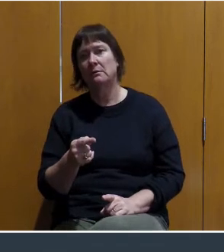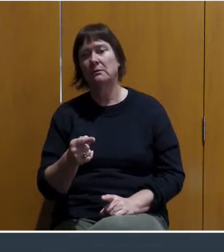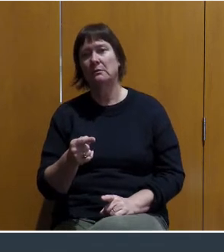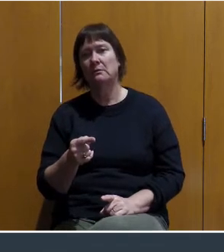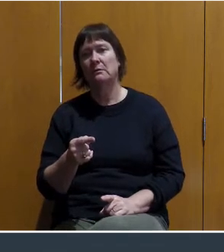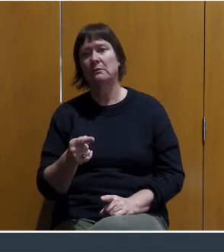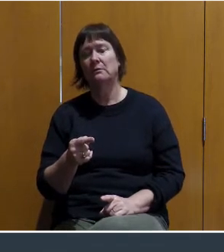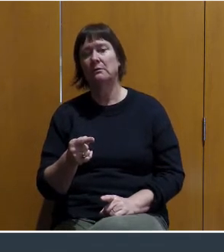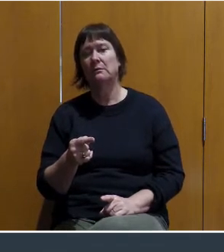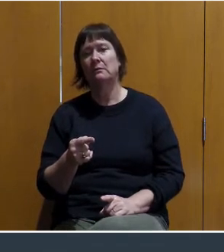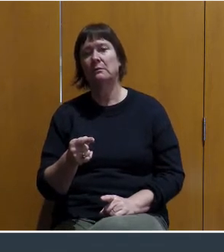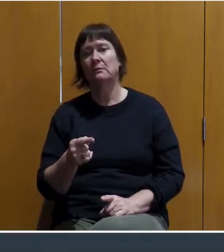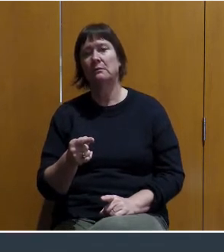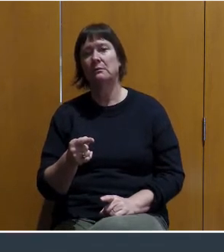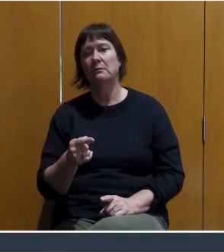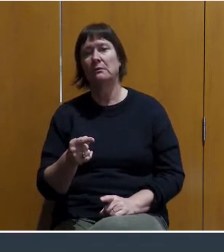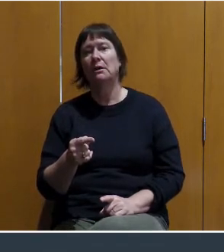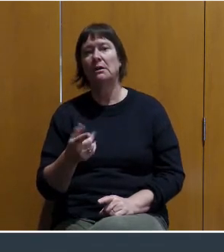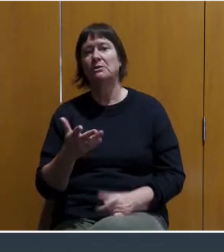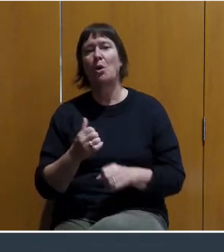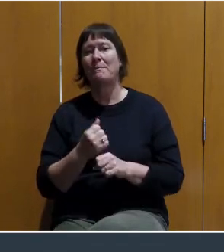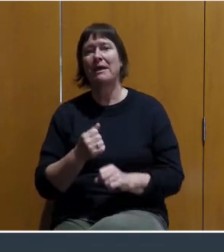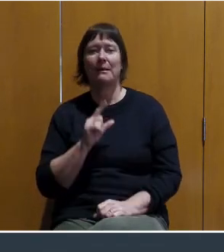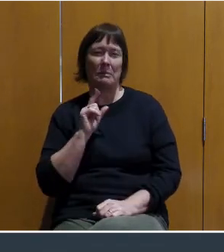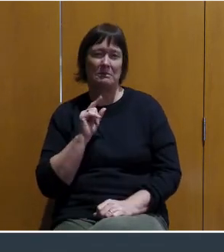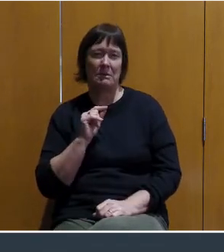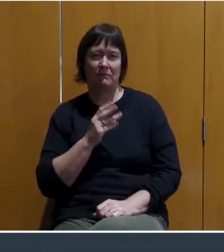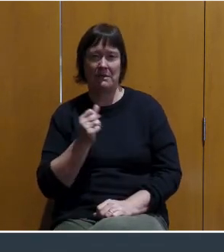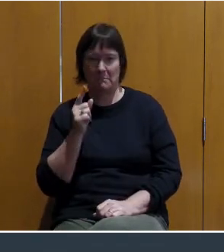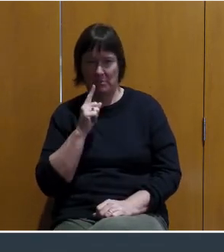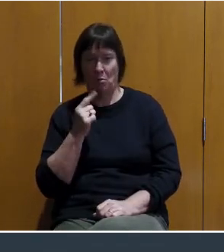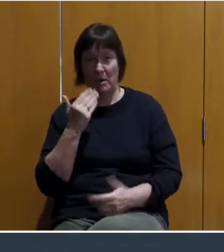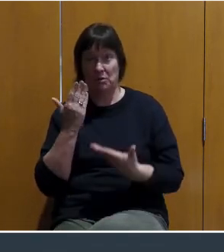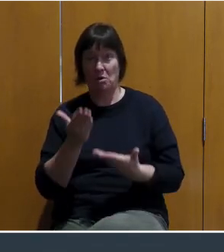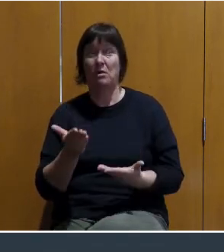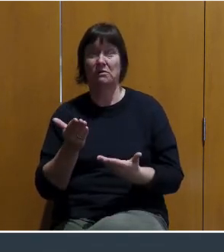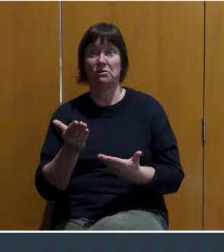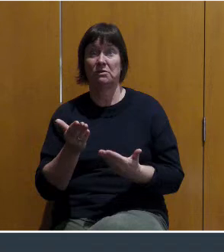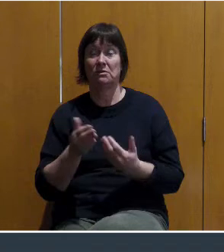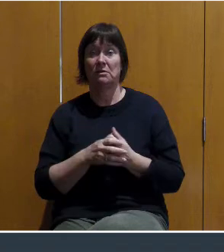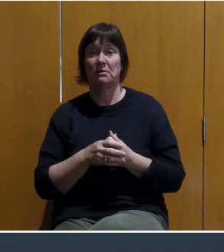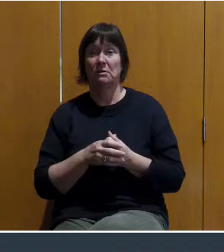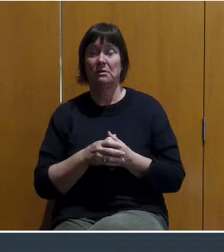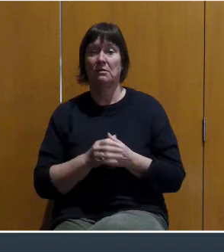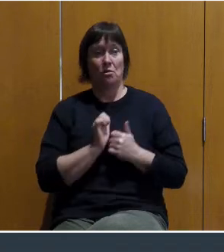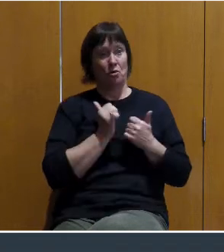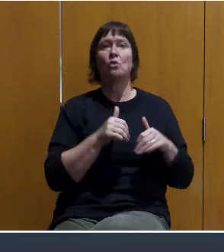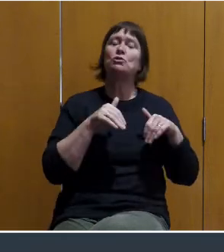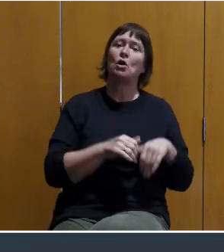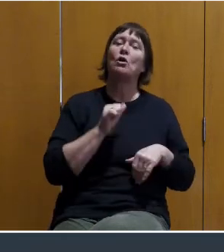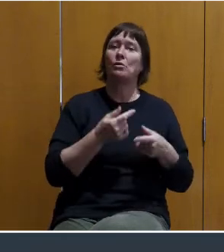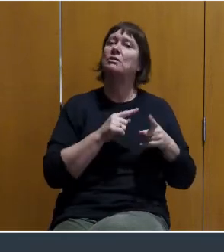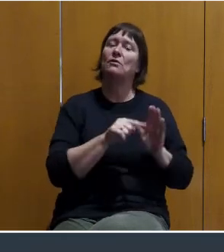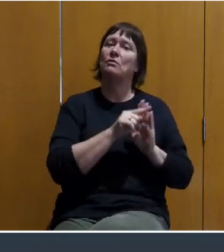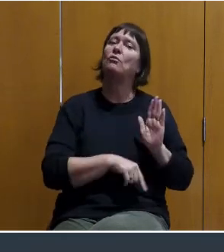put the temptation in some people's way. We do acknowledge that really good dog owners follow